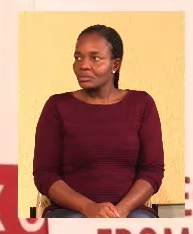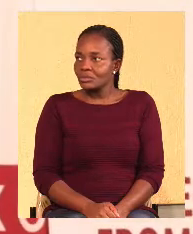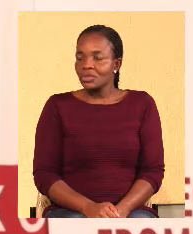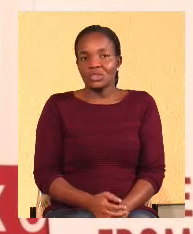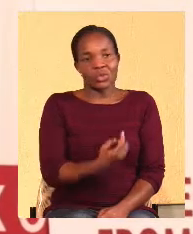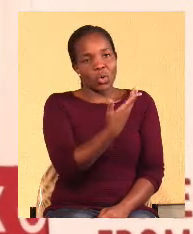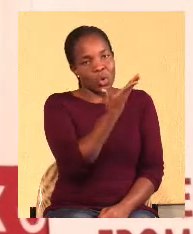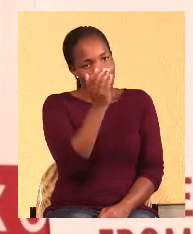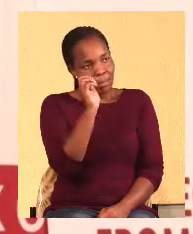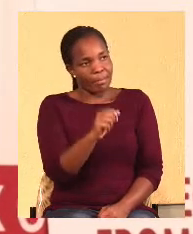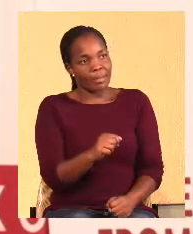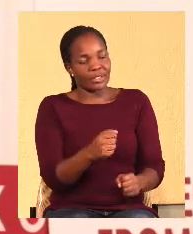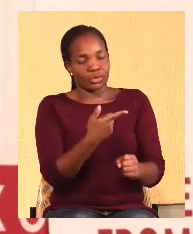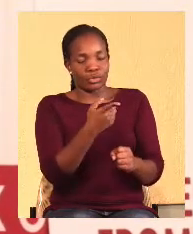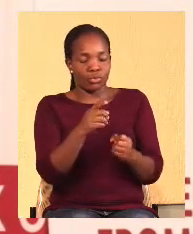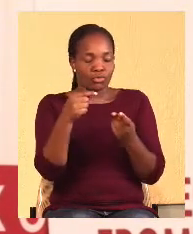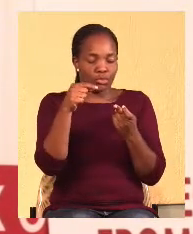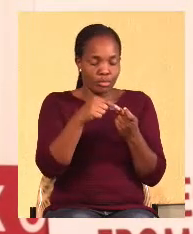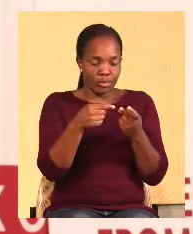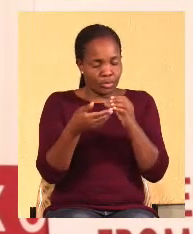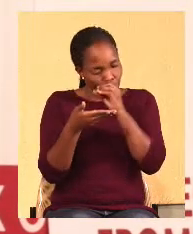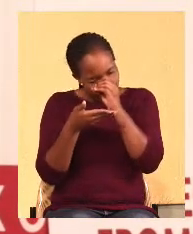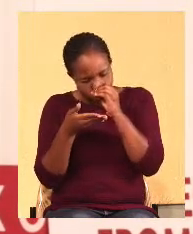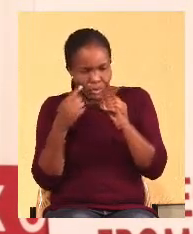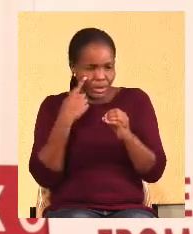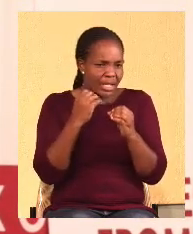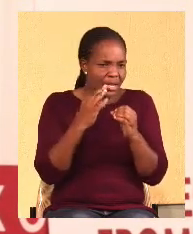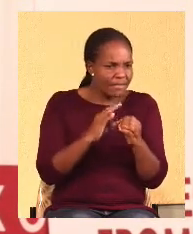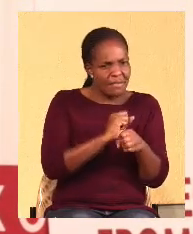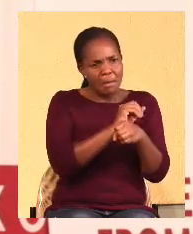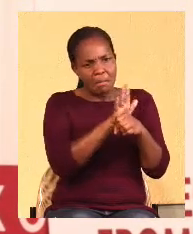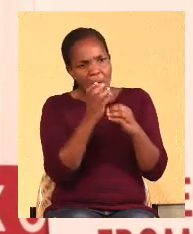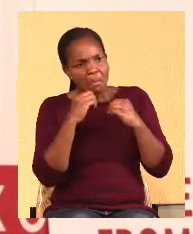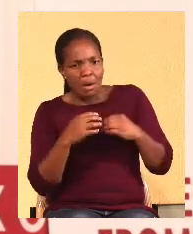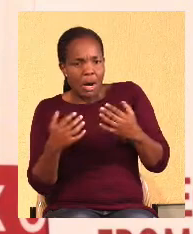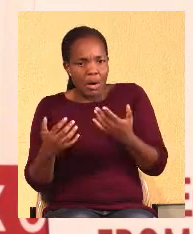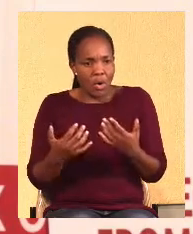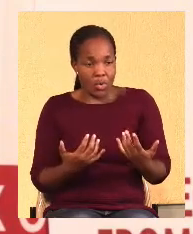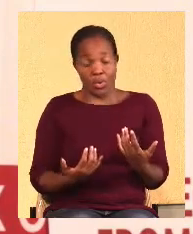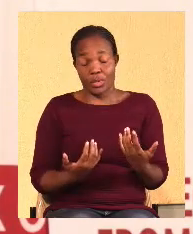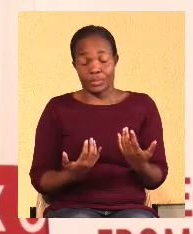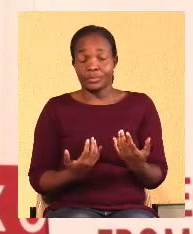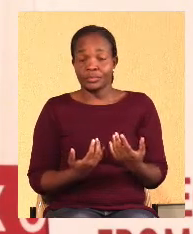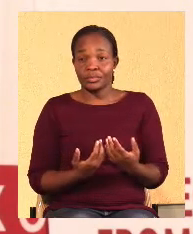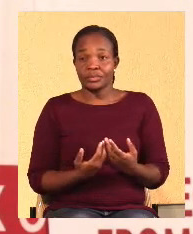such a swabbing. We will again